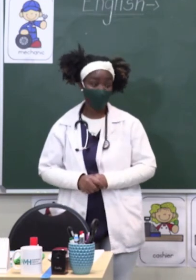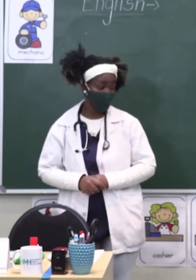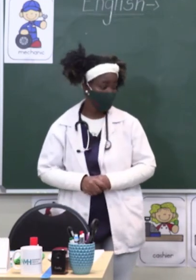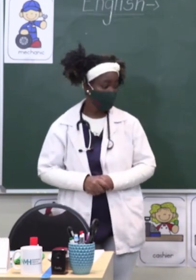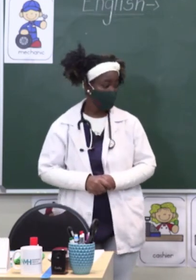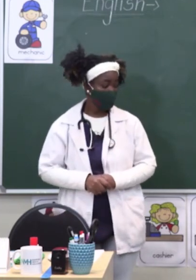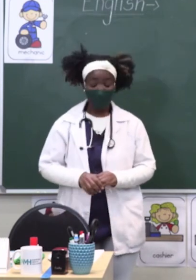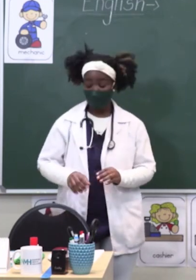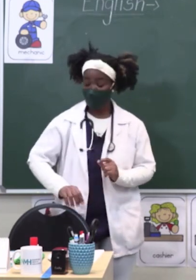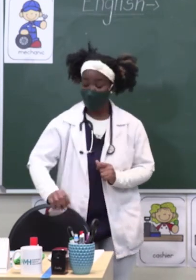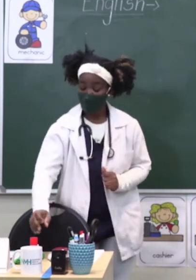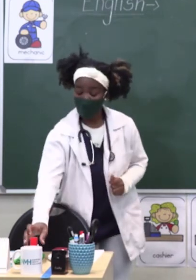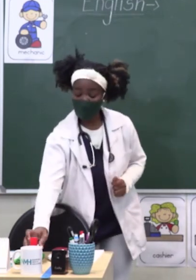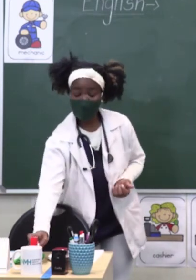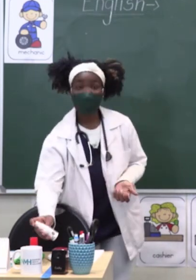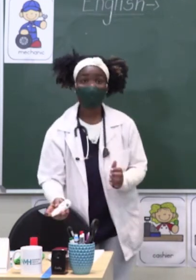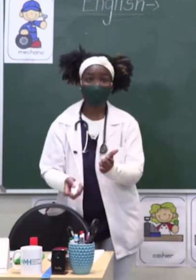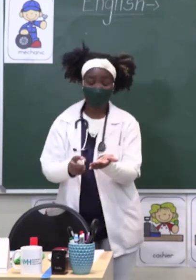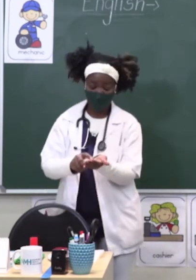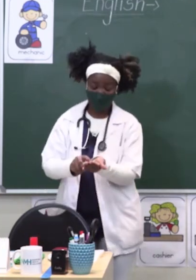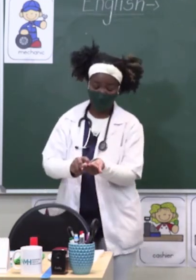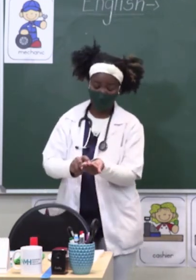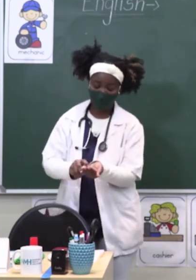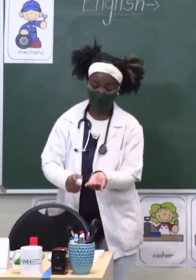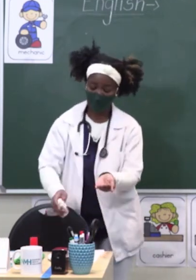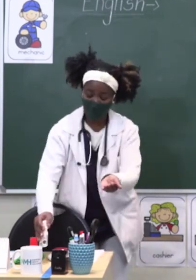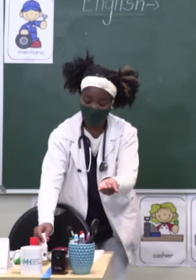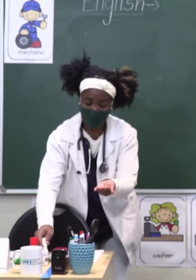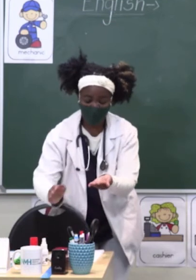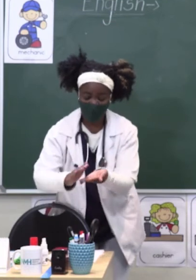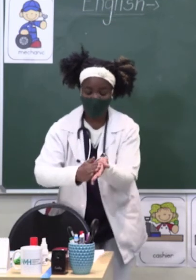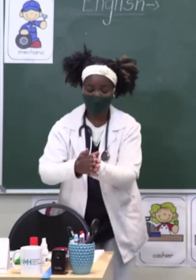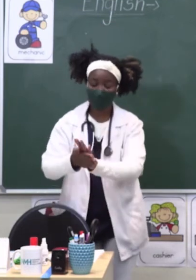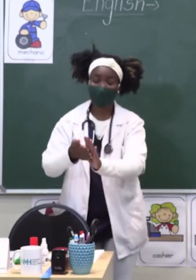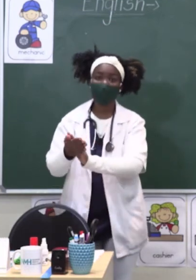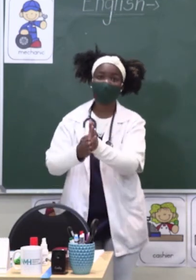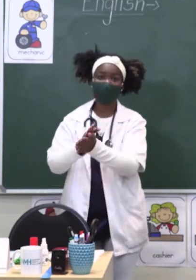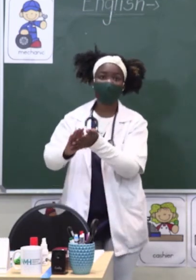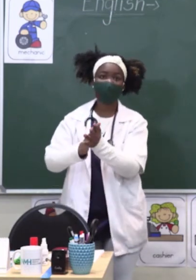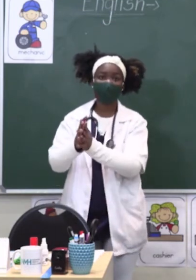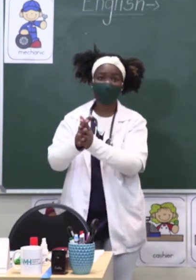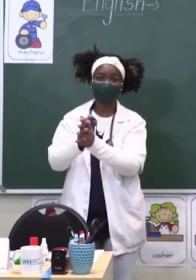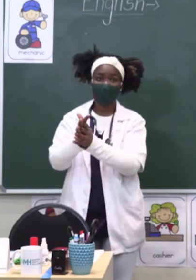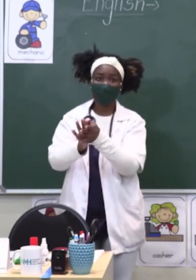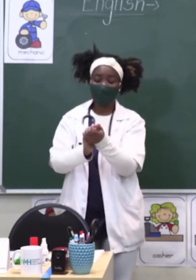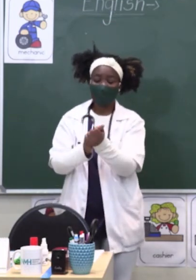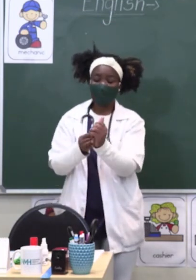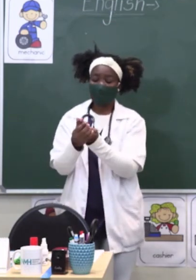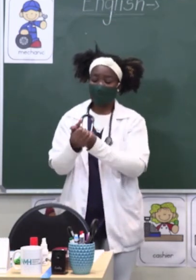can close off, take your hand sanitizer. Sanitize your hands at all